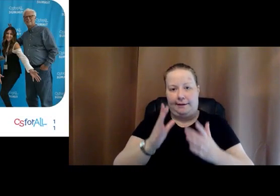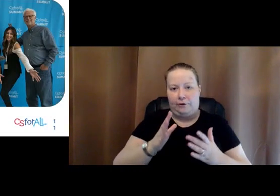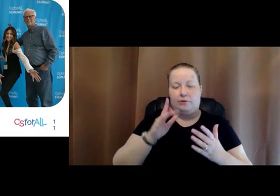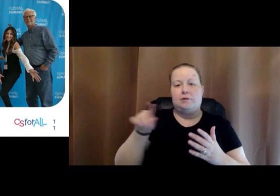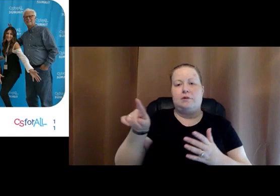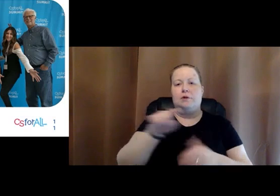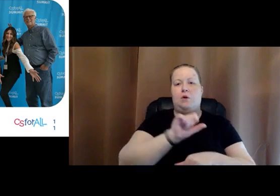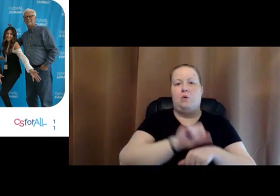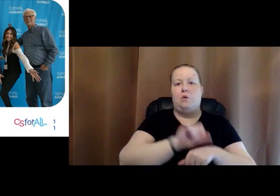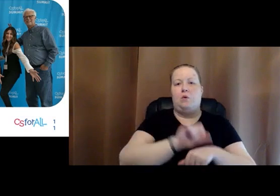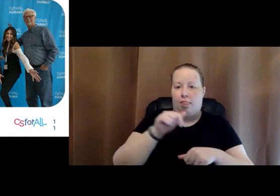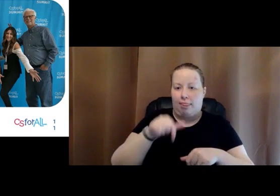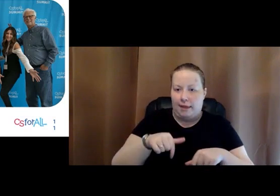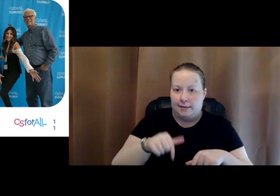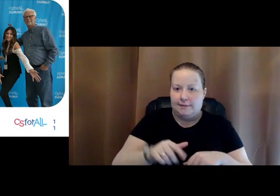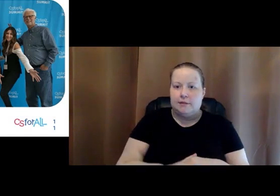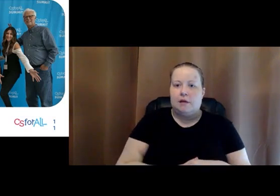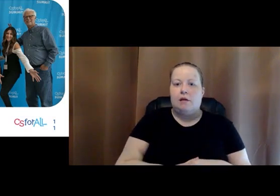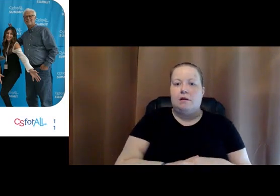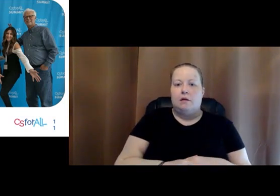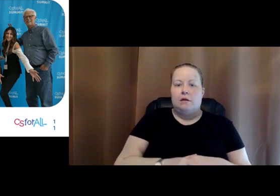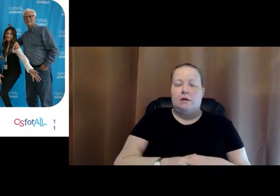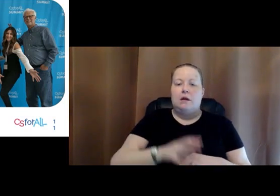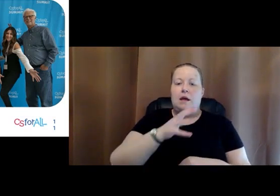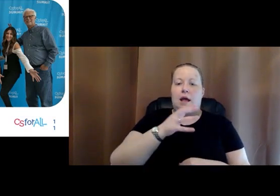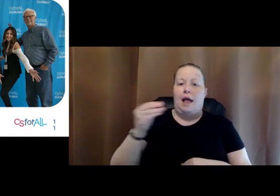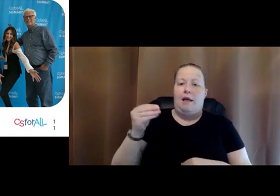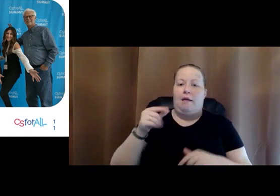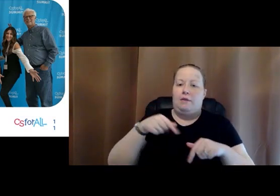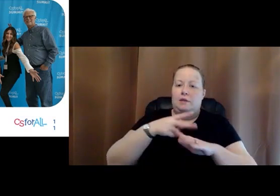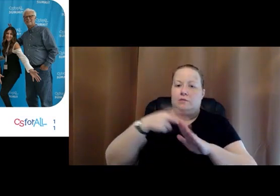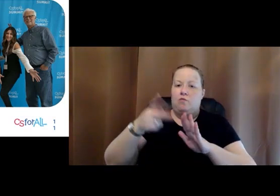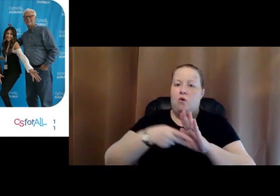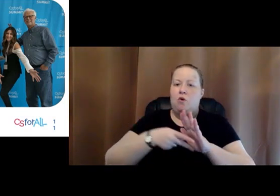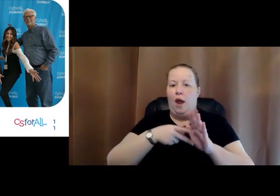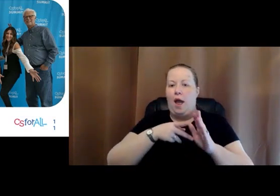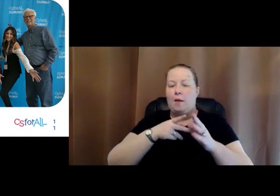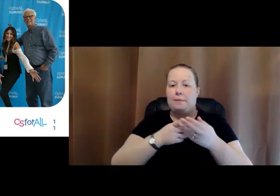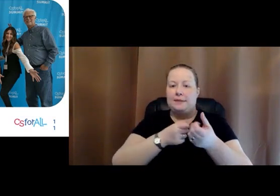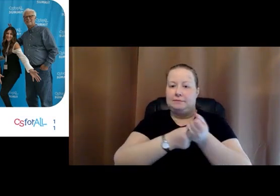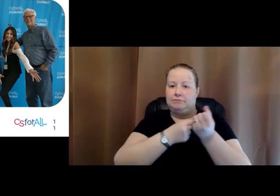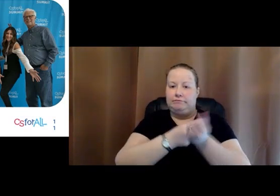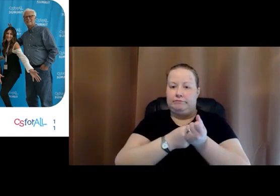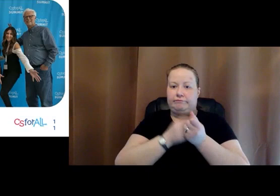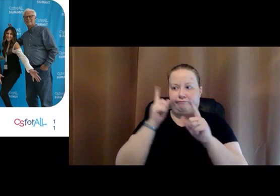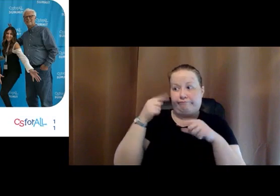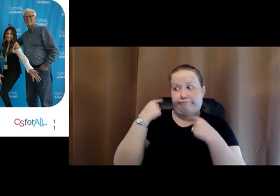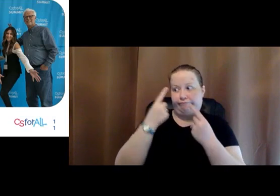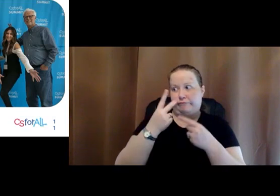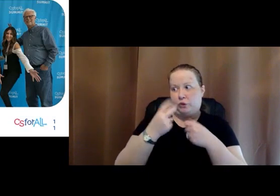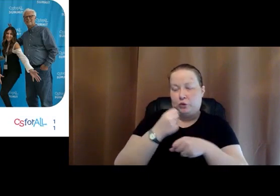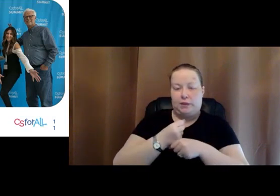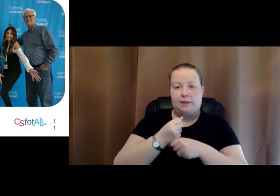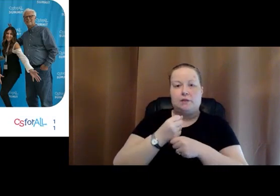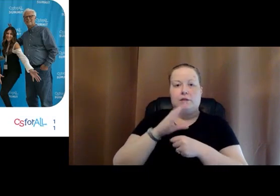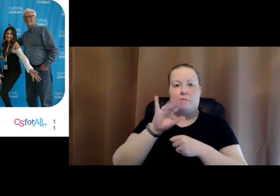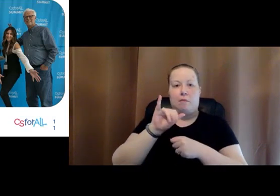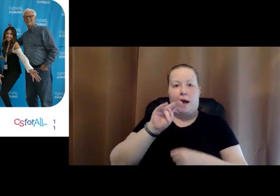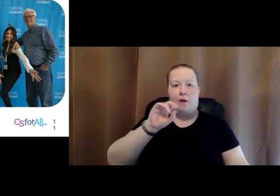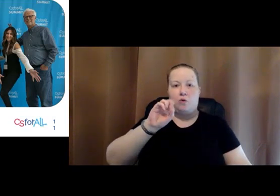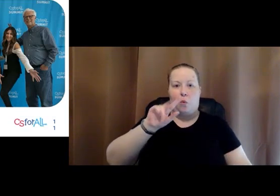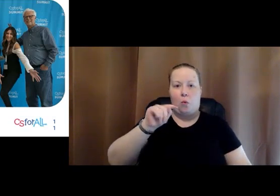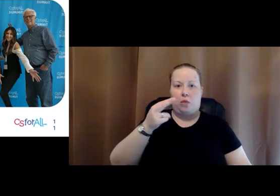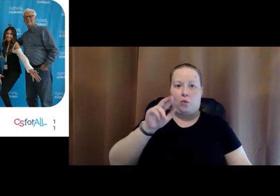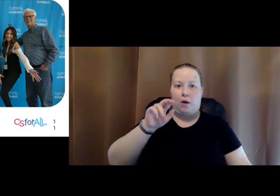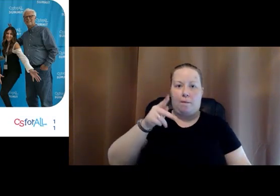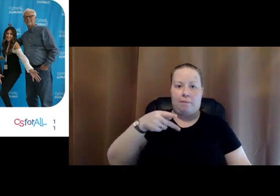on this. And this program is actually has been sponsored so far for the last 2 years by Northrop Grumman